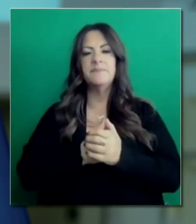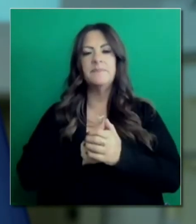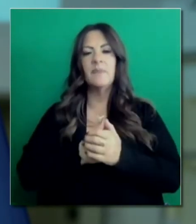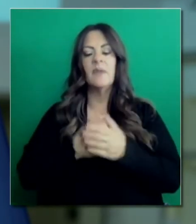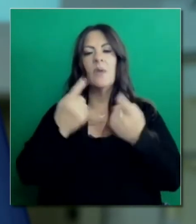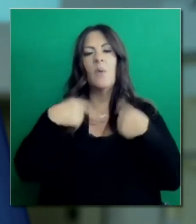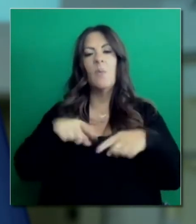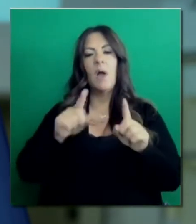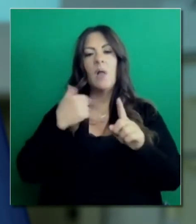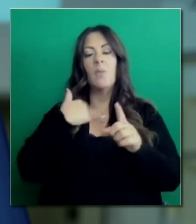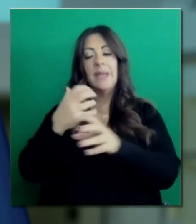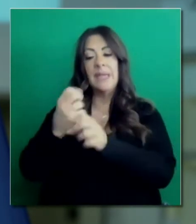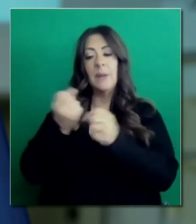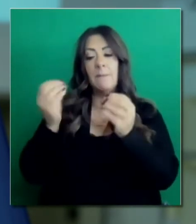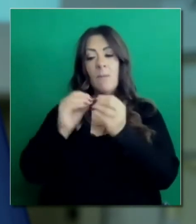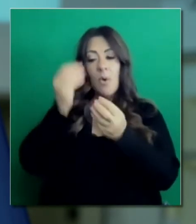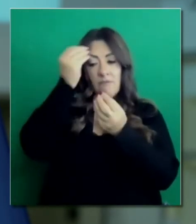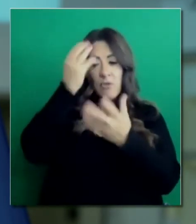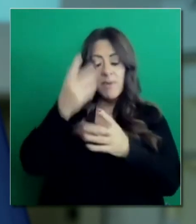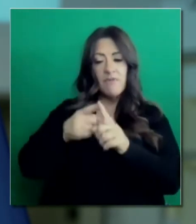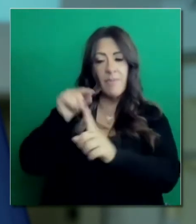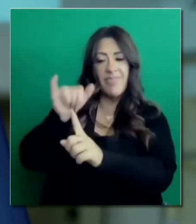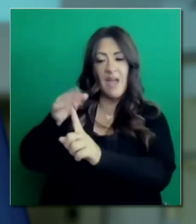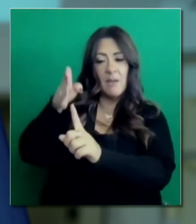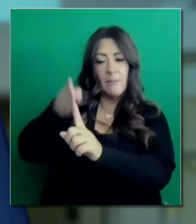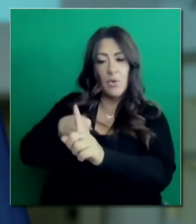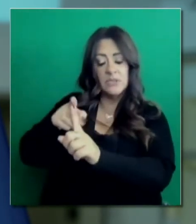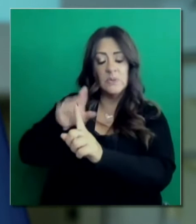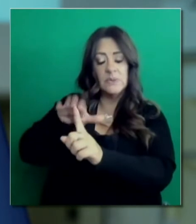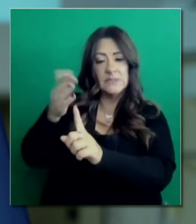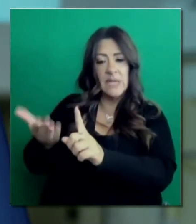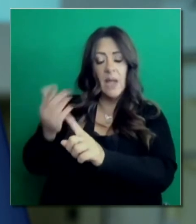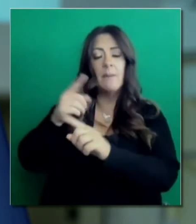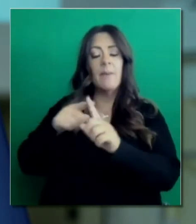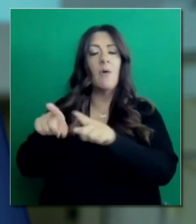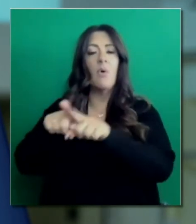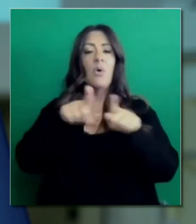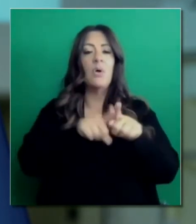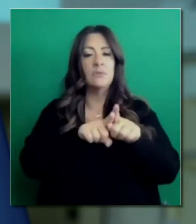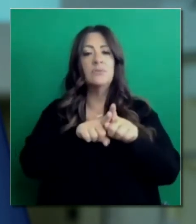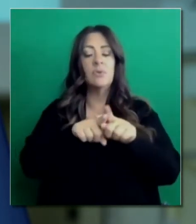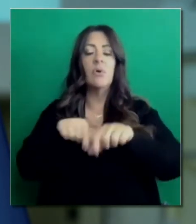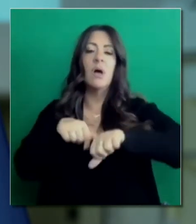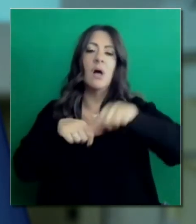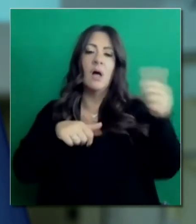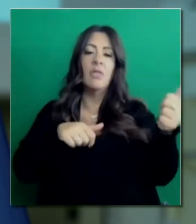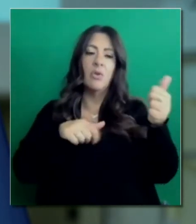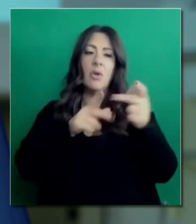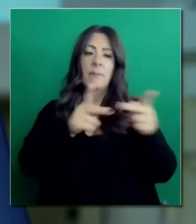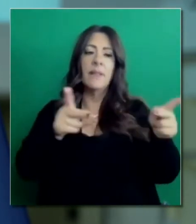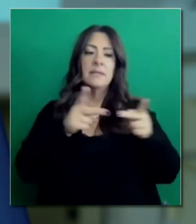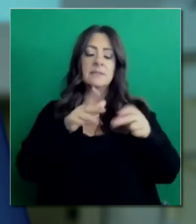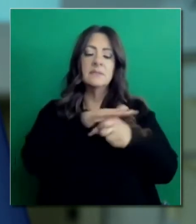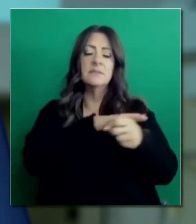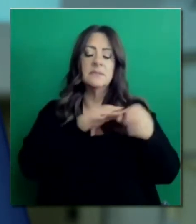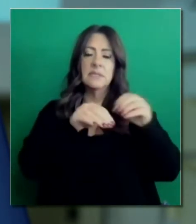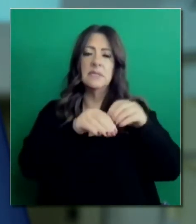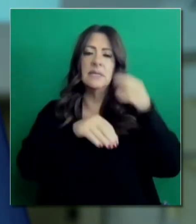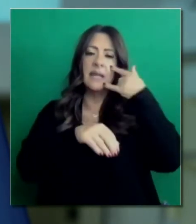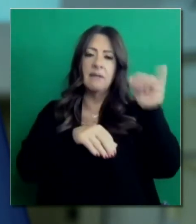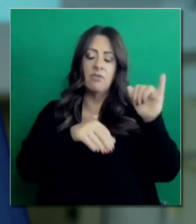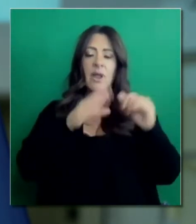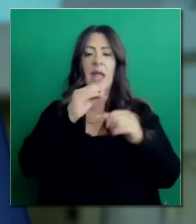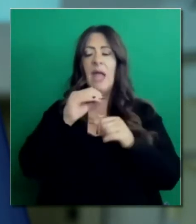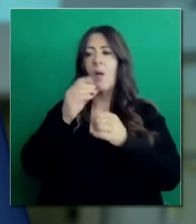Placer County situation, but other reactions across the state, across the nation, sharing that very publicly, sharing